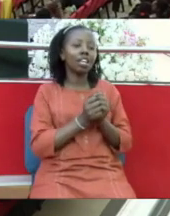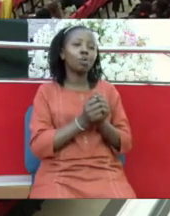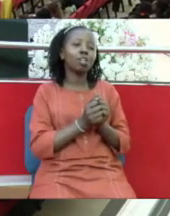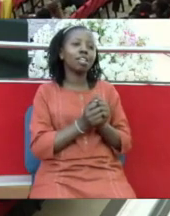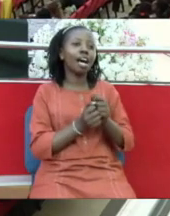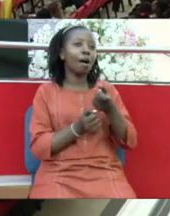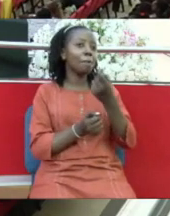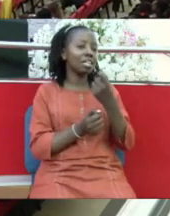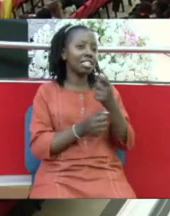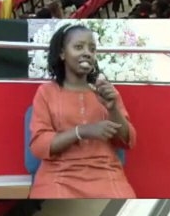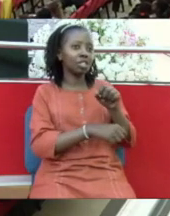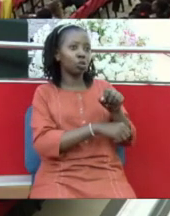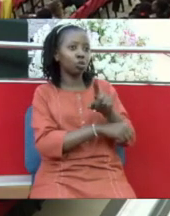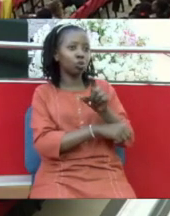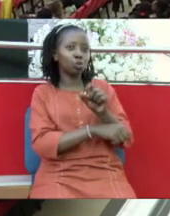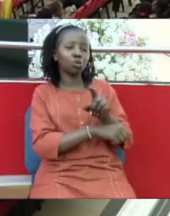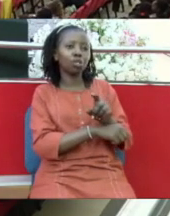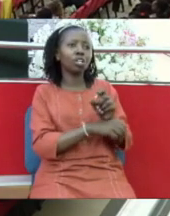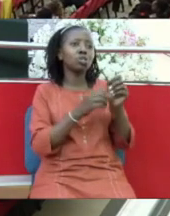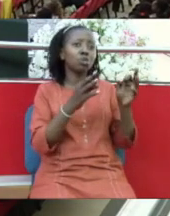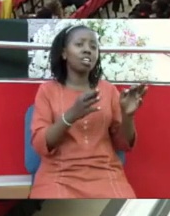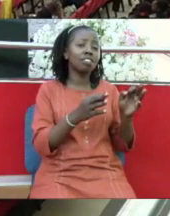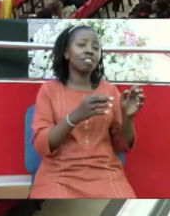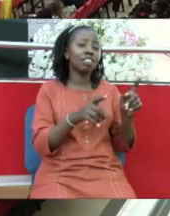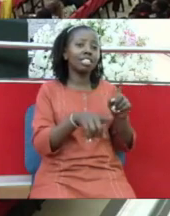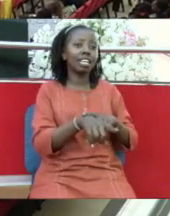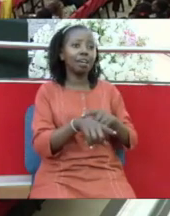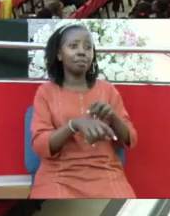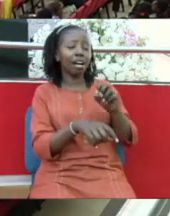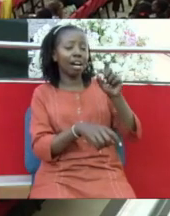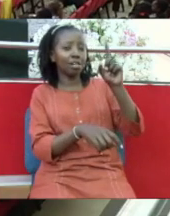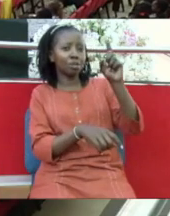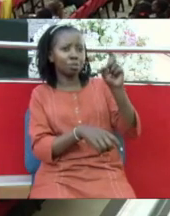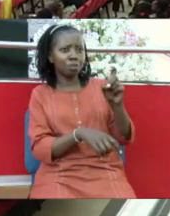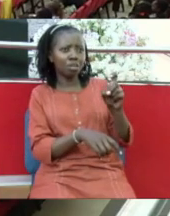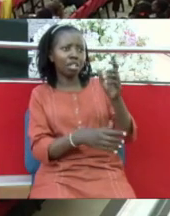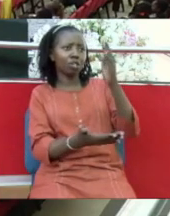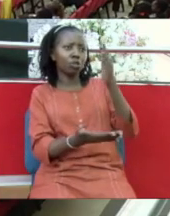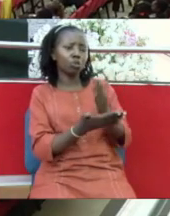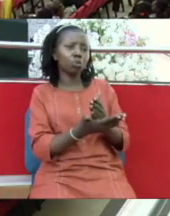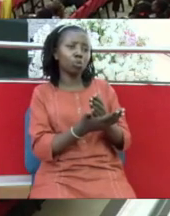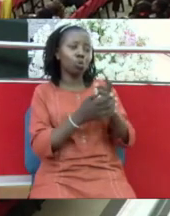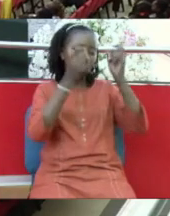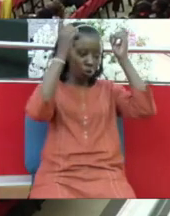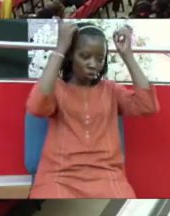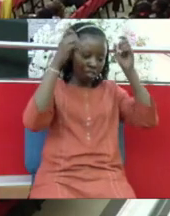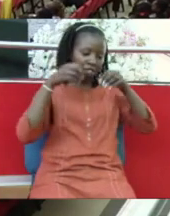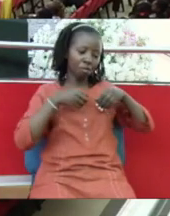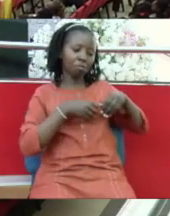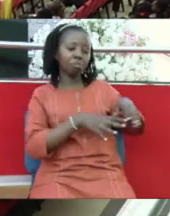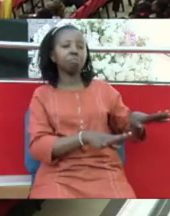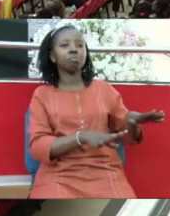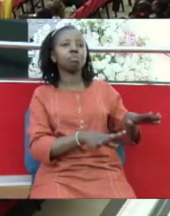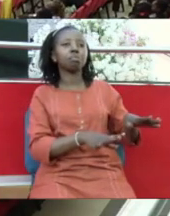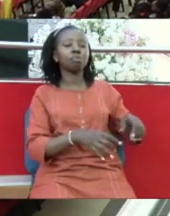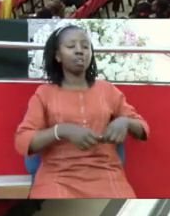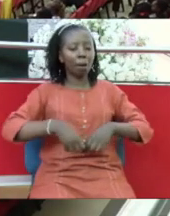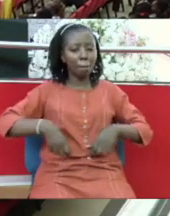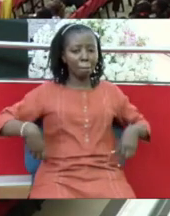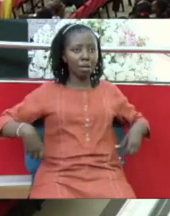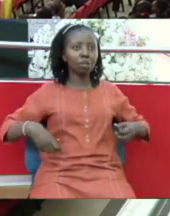So when you spray the truth, na hivyo ukipiga manasho, all the devils run away. Shetani huwa anatoroka. The belt of